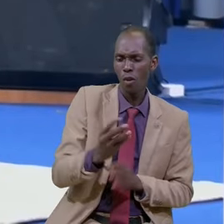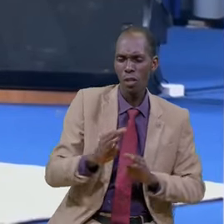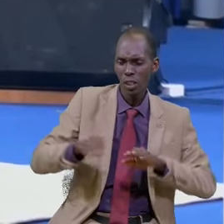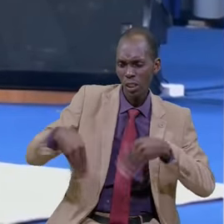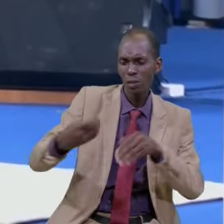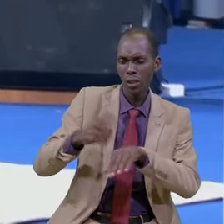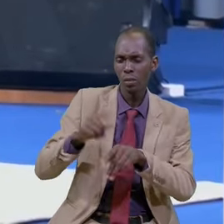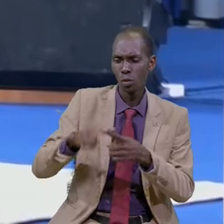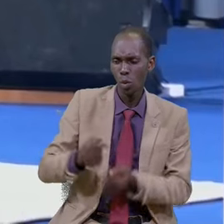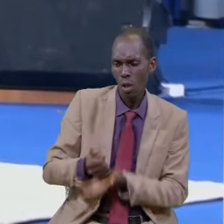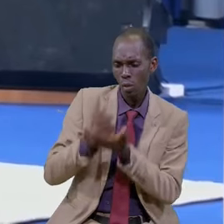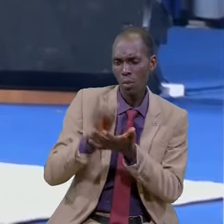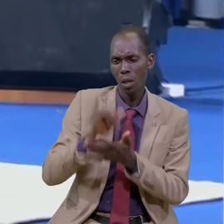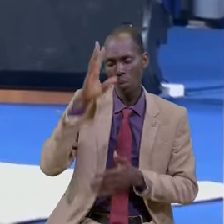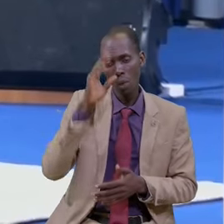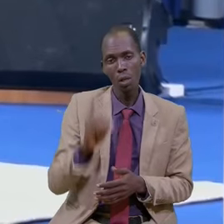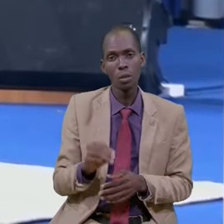saw their